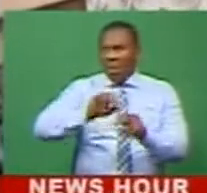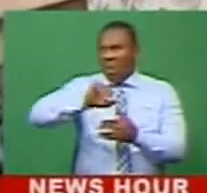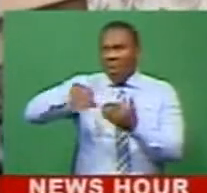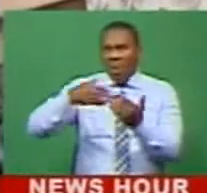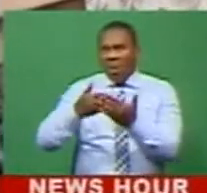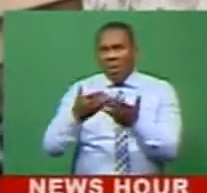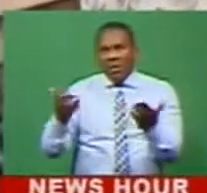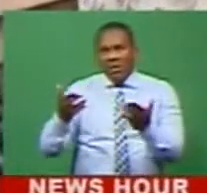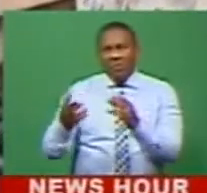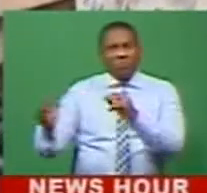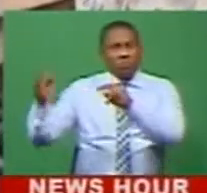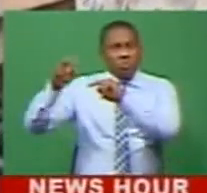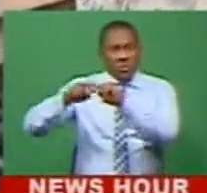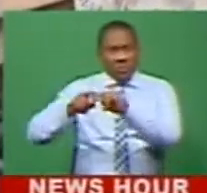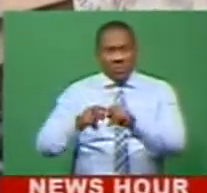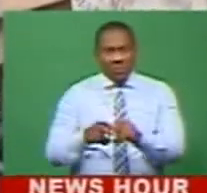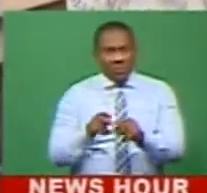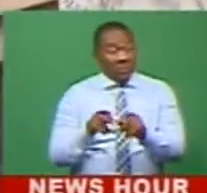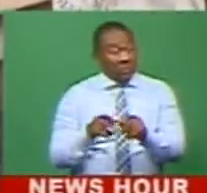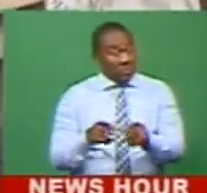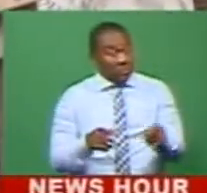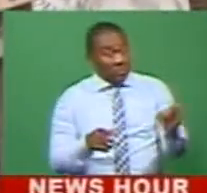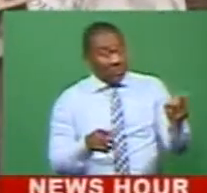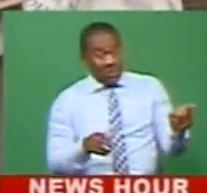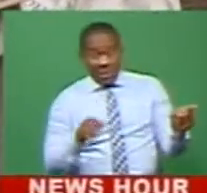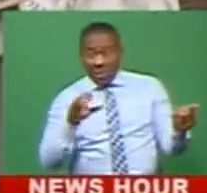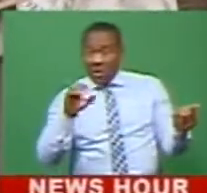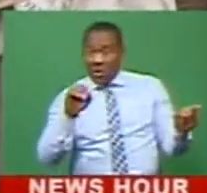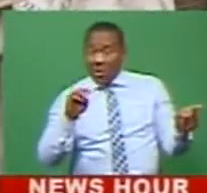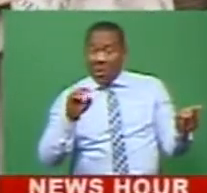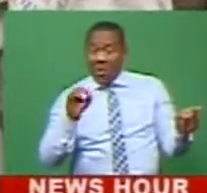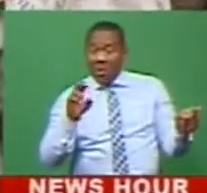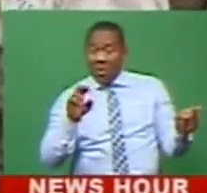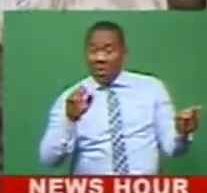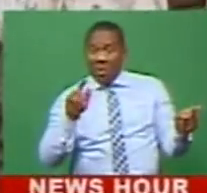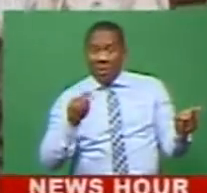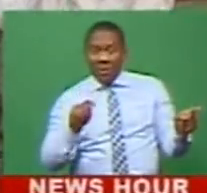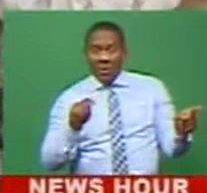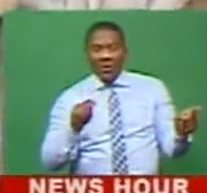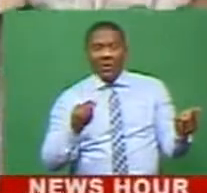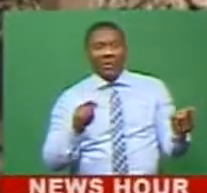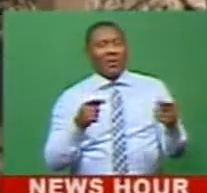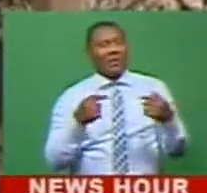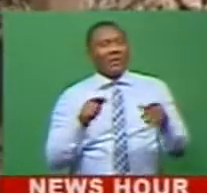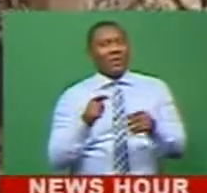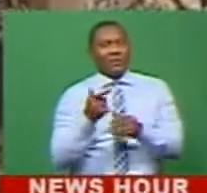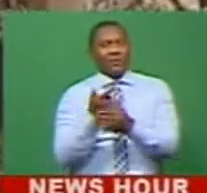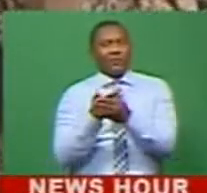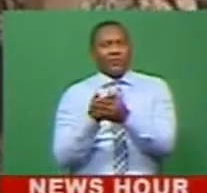The situation was not different for Madame Comfort Ohinewa, who trades in ginger at the Agbogbolishi market.